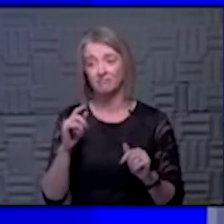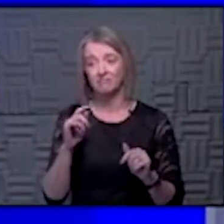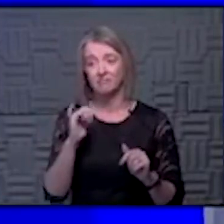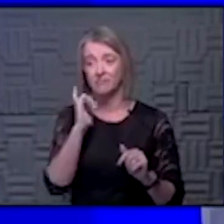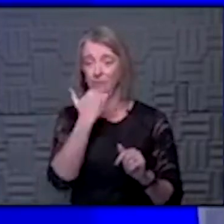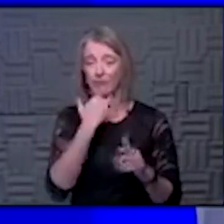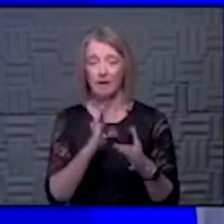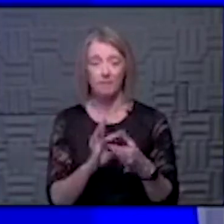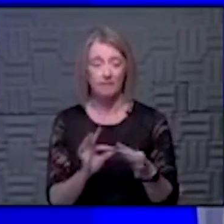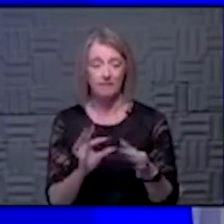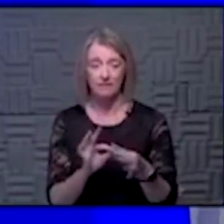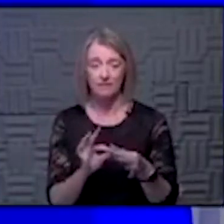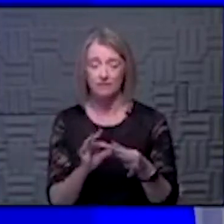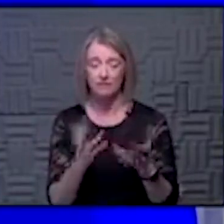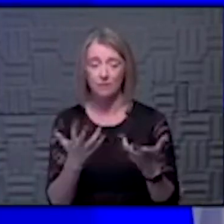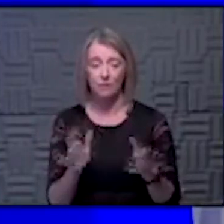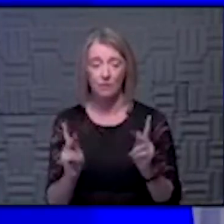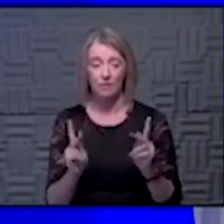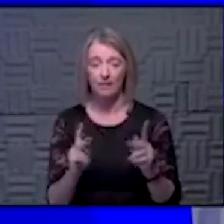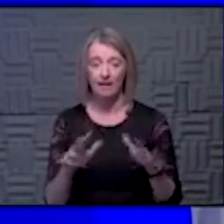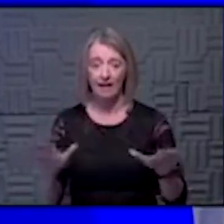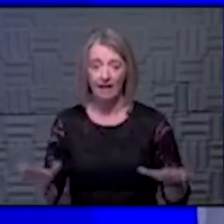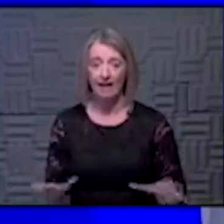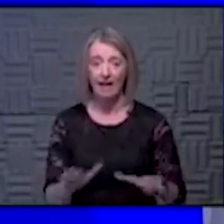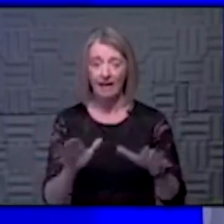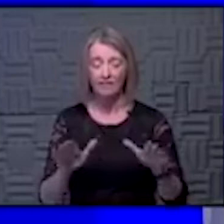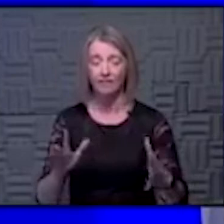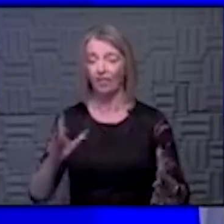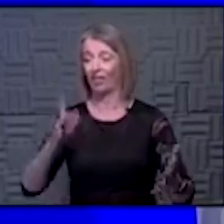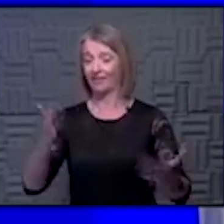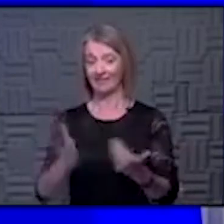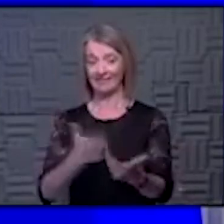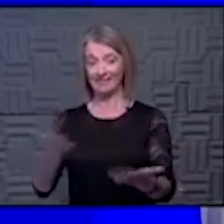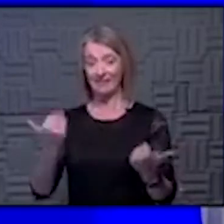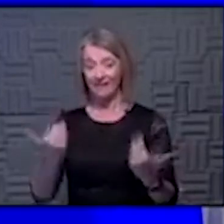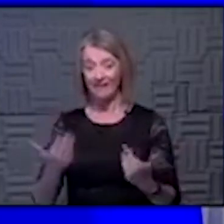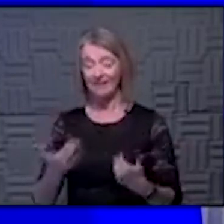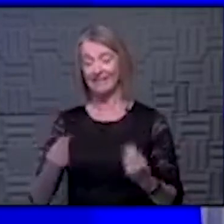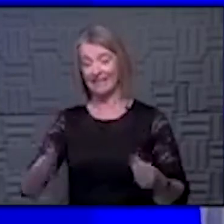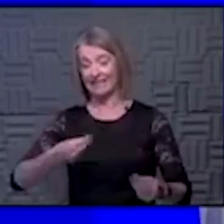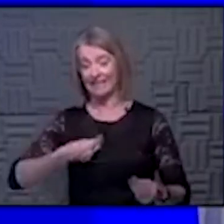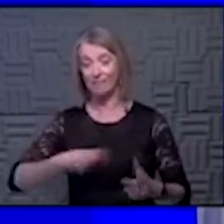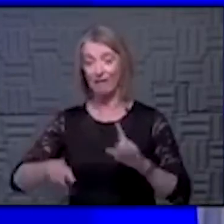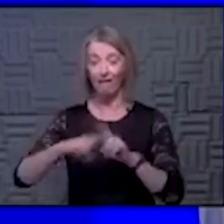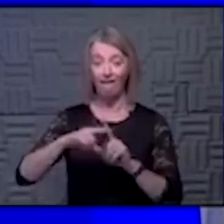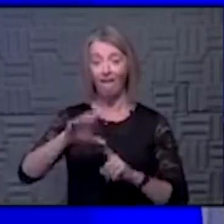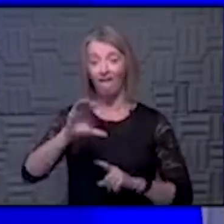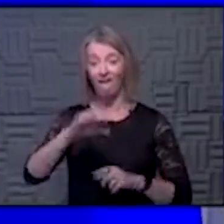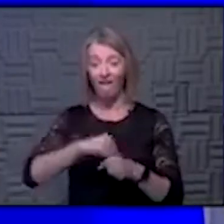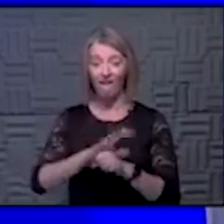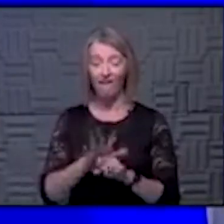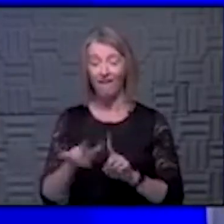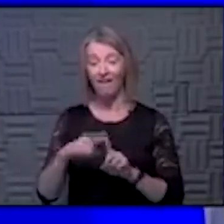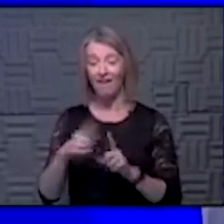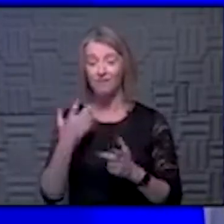wrong message. We don't want people going out and actively getting infected so that they can start having get-togethers for the holidays, for